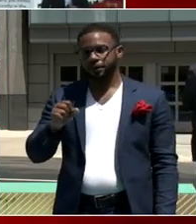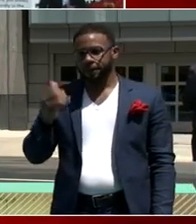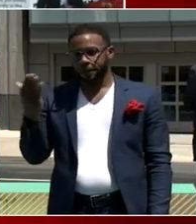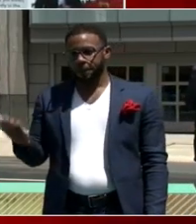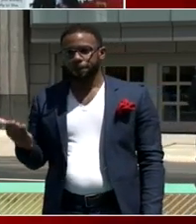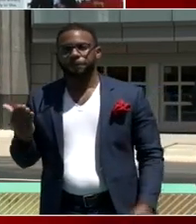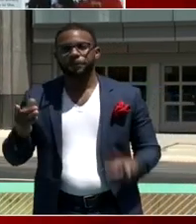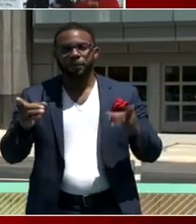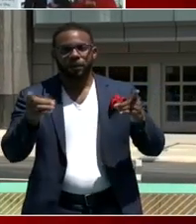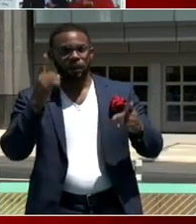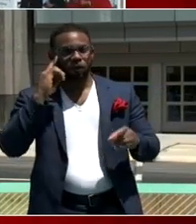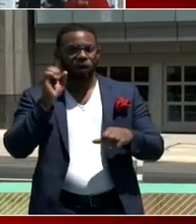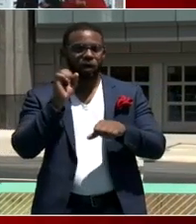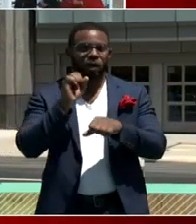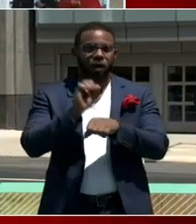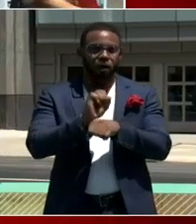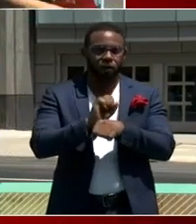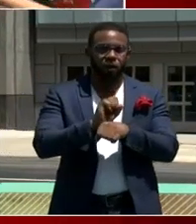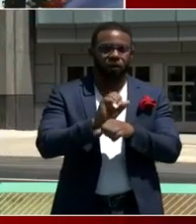Services.